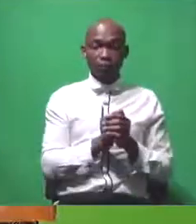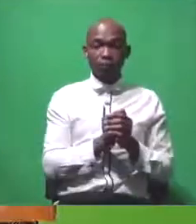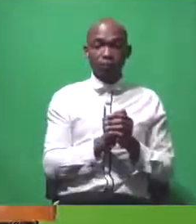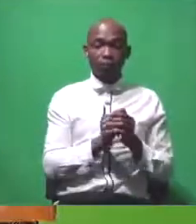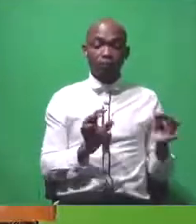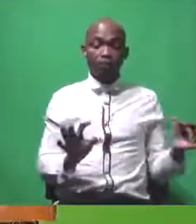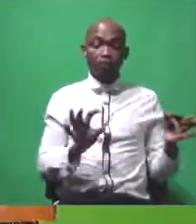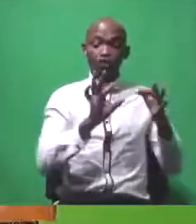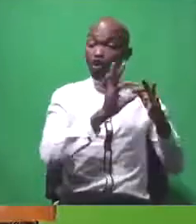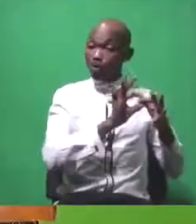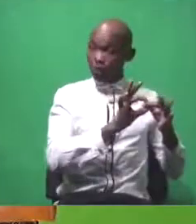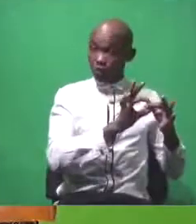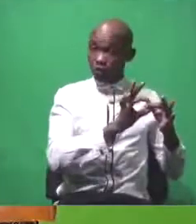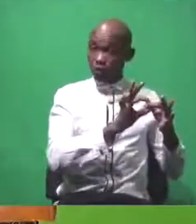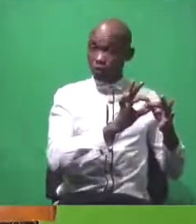joint